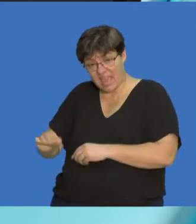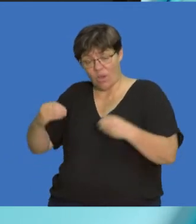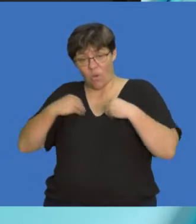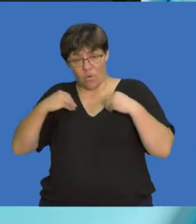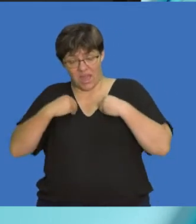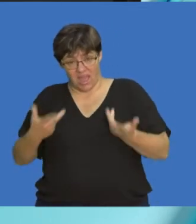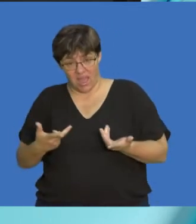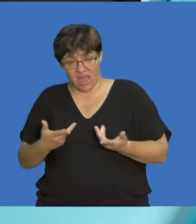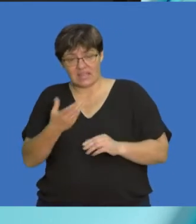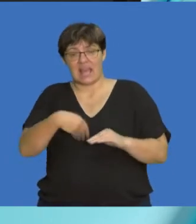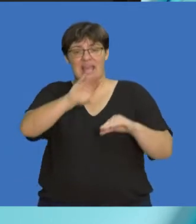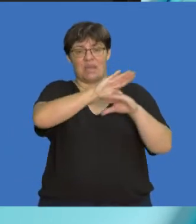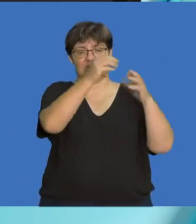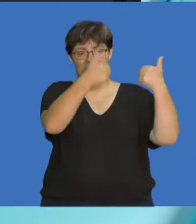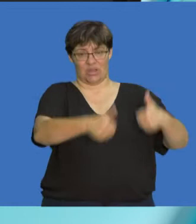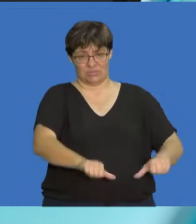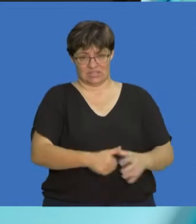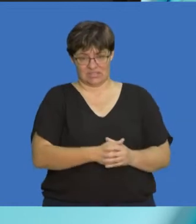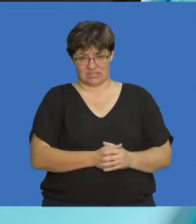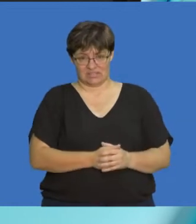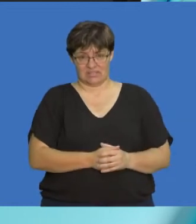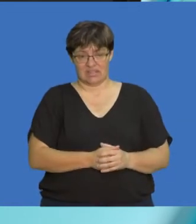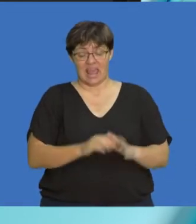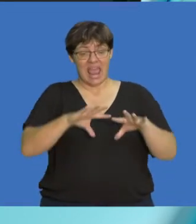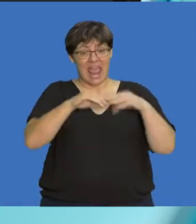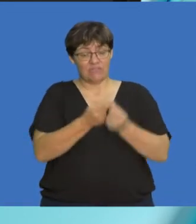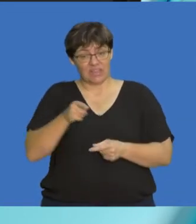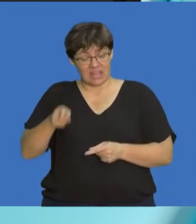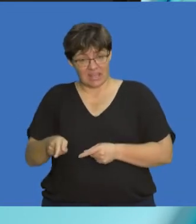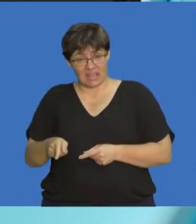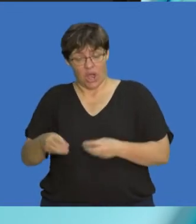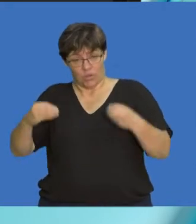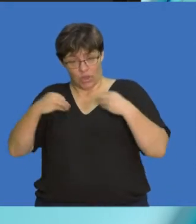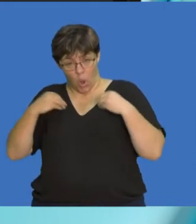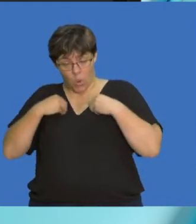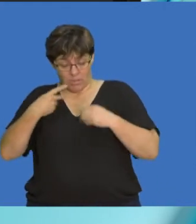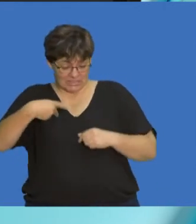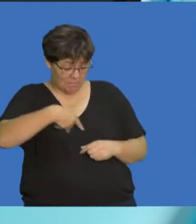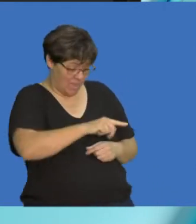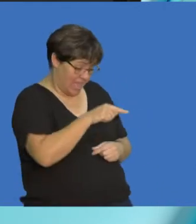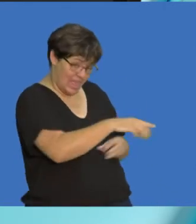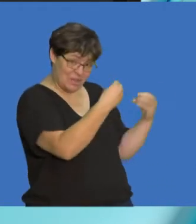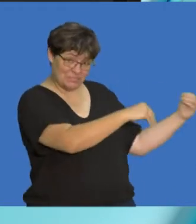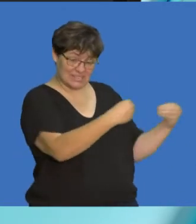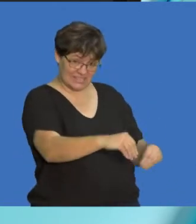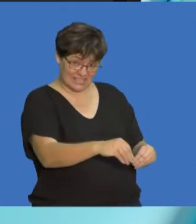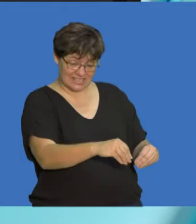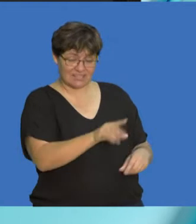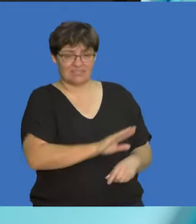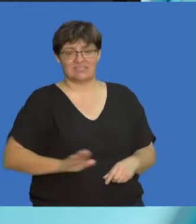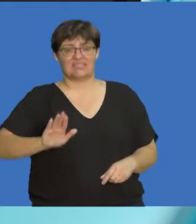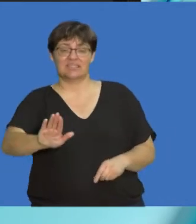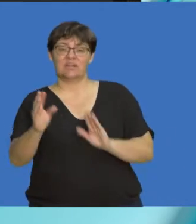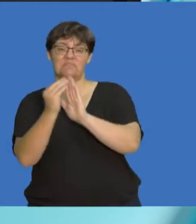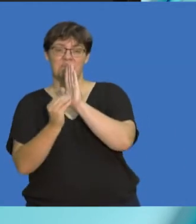the capital account, right? And everything that the owner owes the business is recorded in